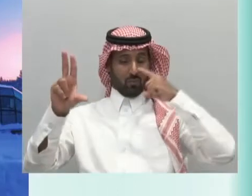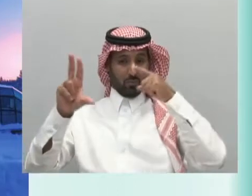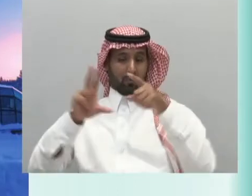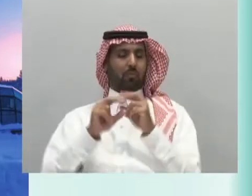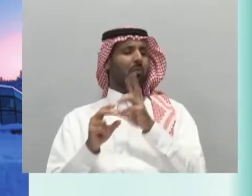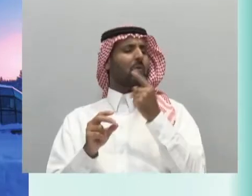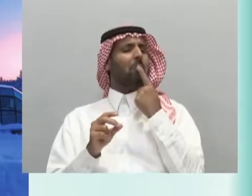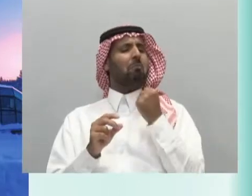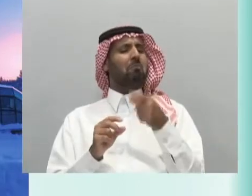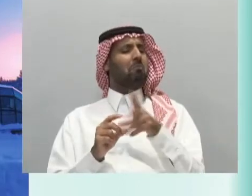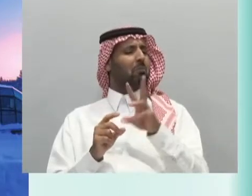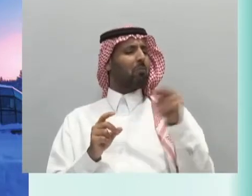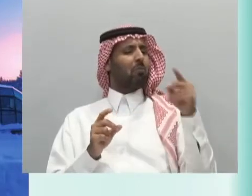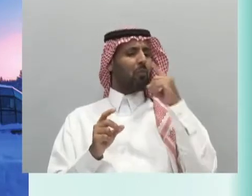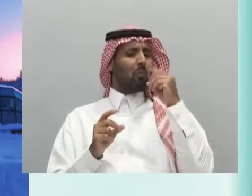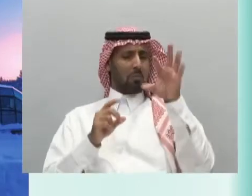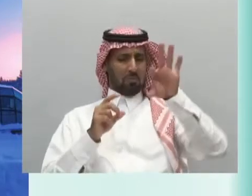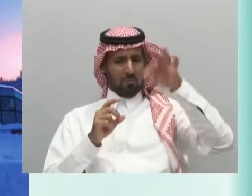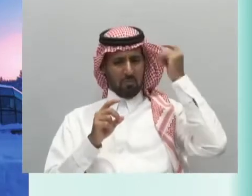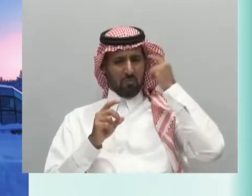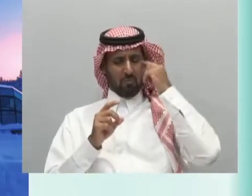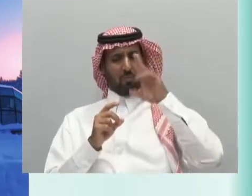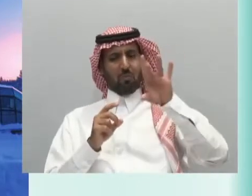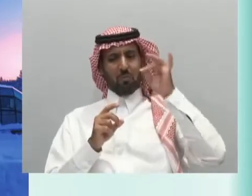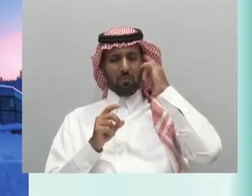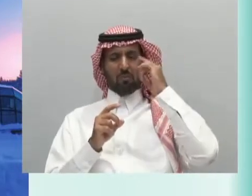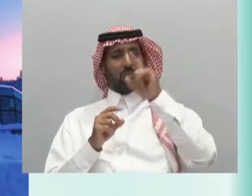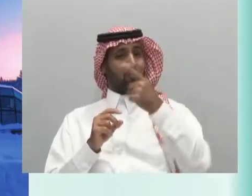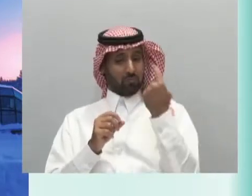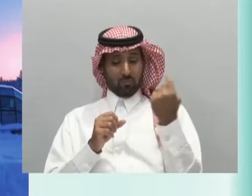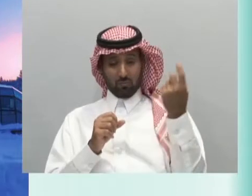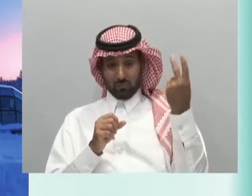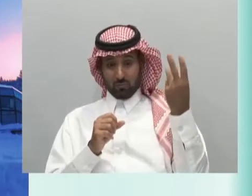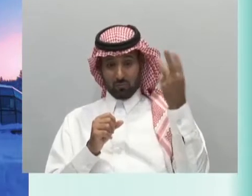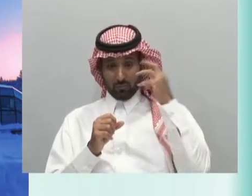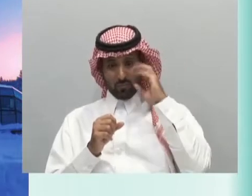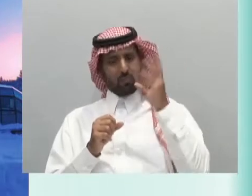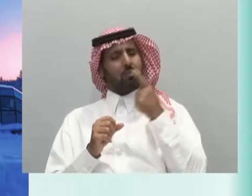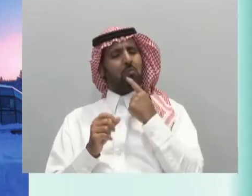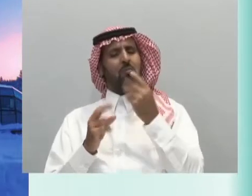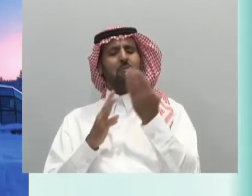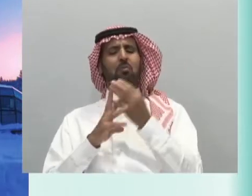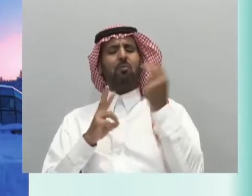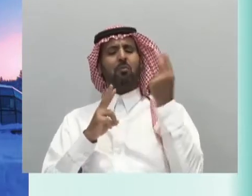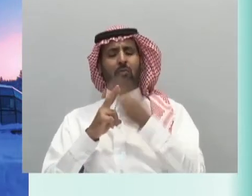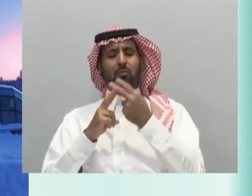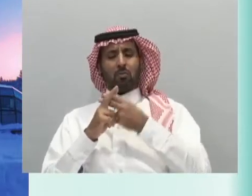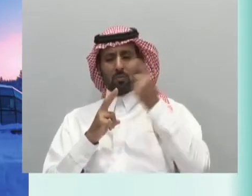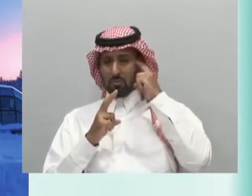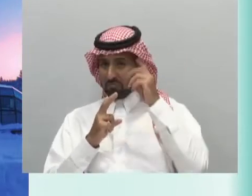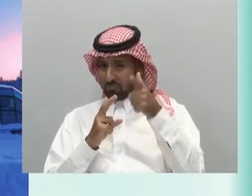Which one you like? Which one of these four you like? Do you like this called Jules